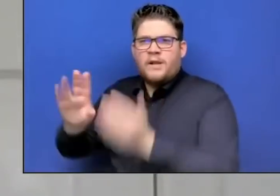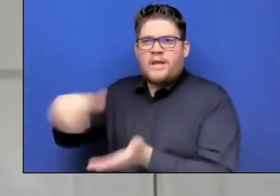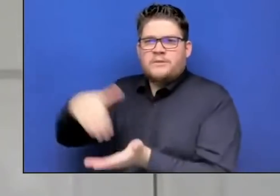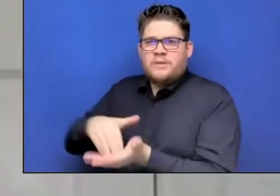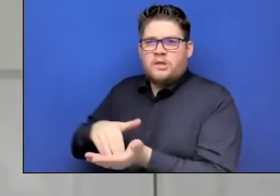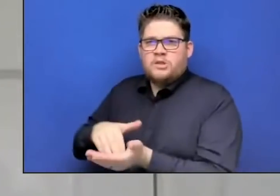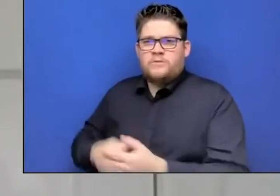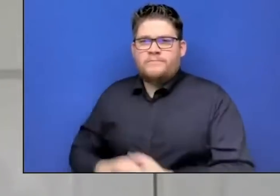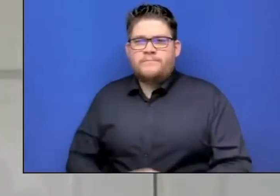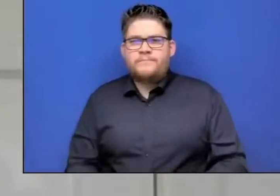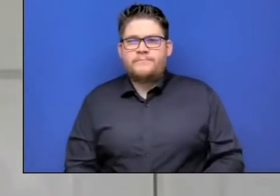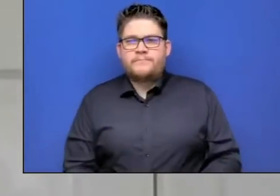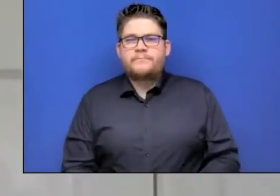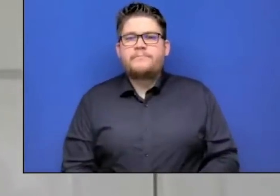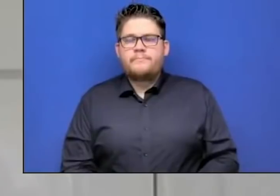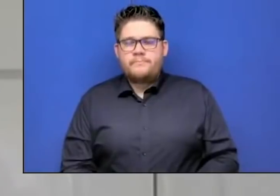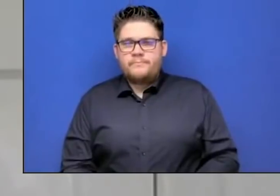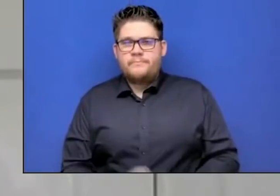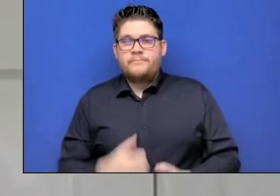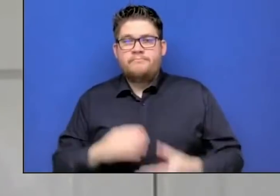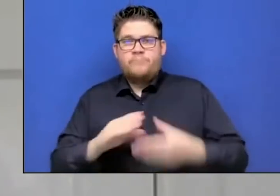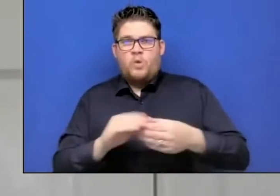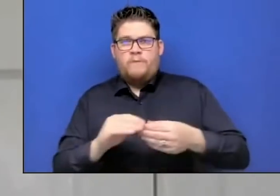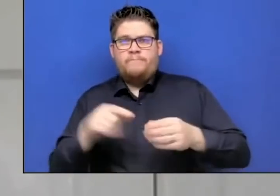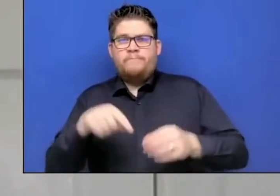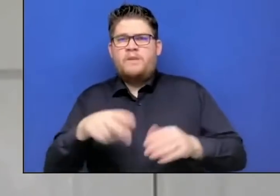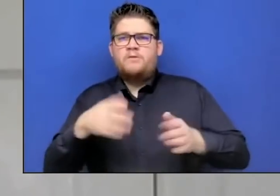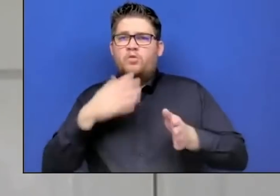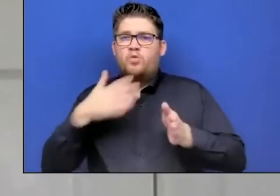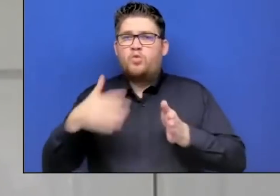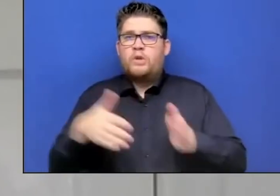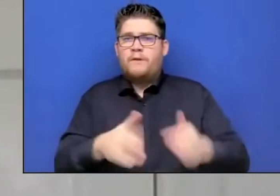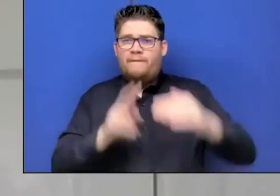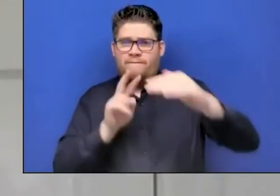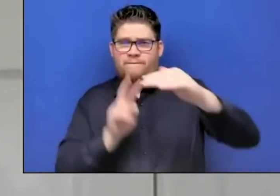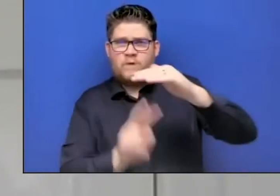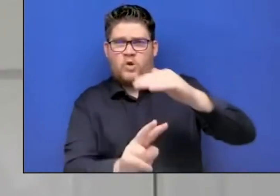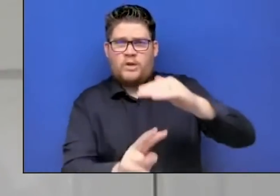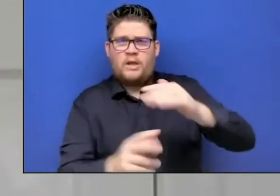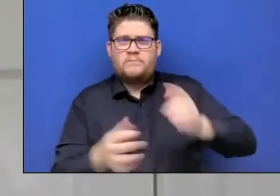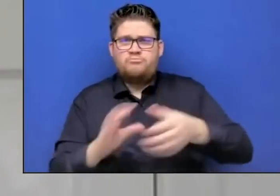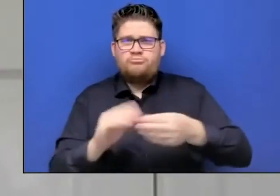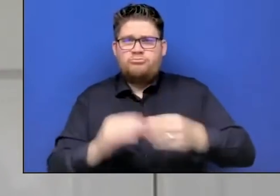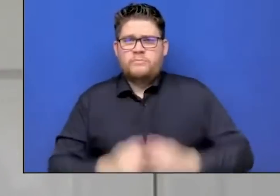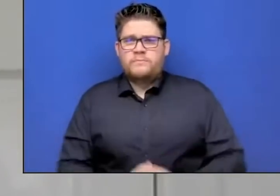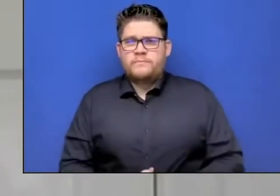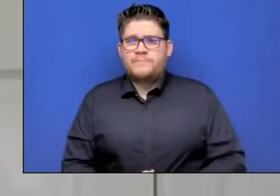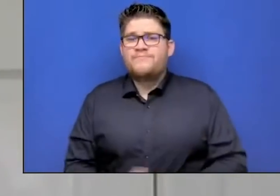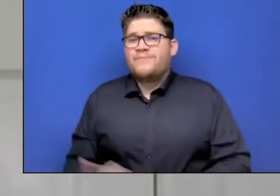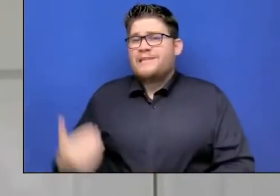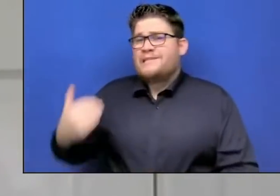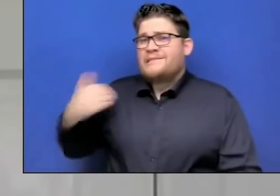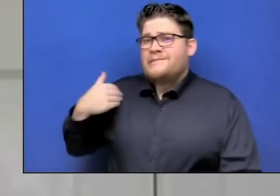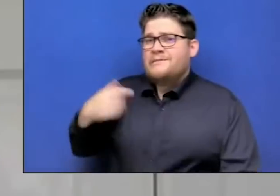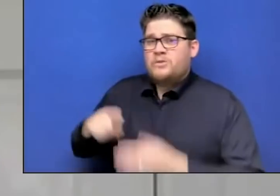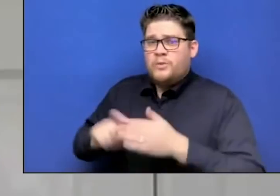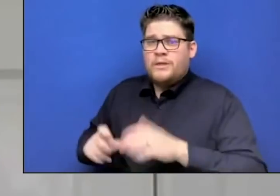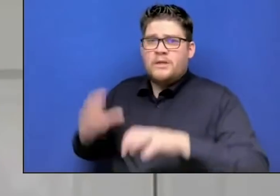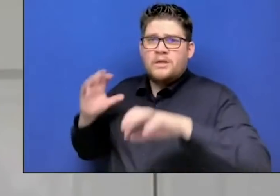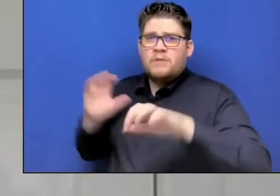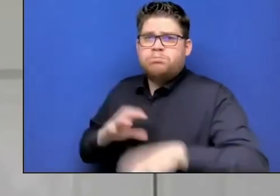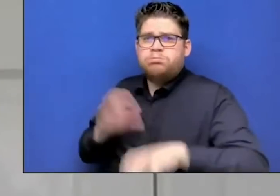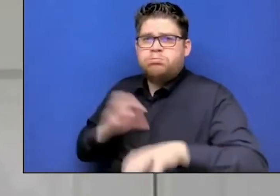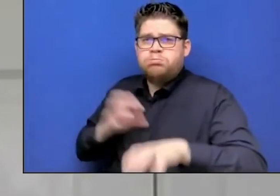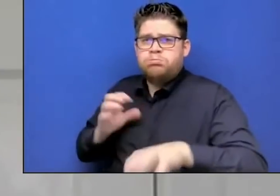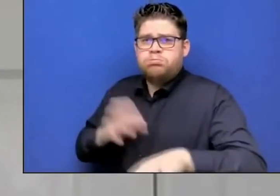and the outlook in the coming days. Significant rainfall from the weekend's atmospheric river has exacerbated river levels and